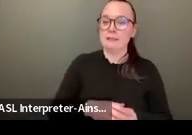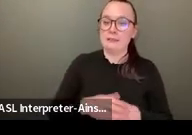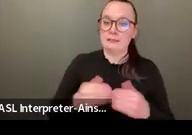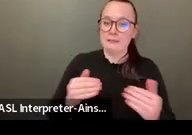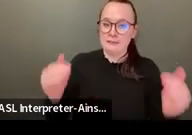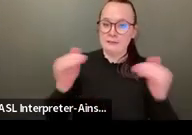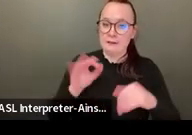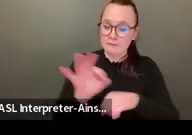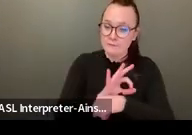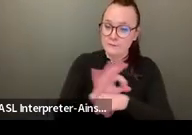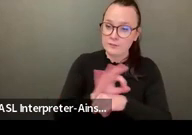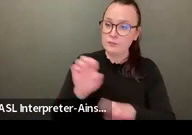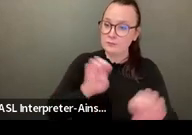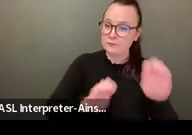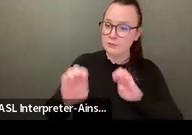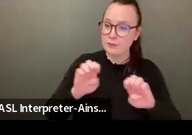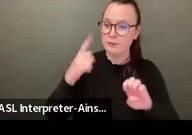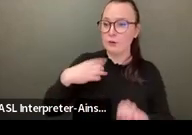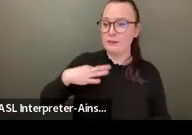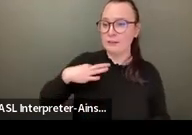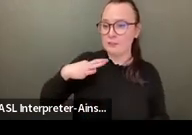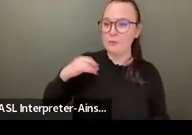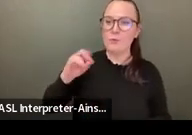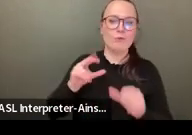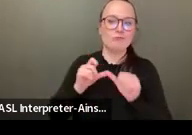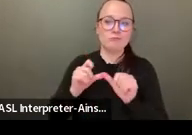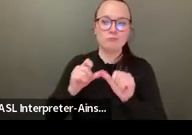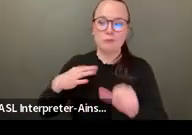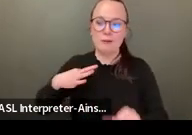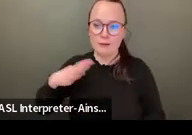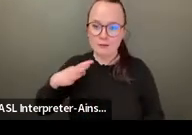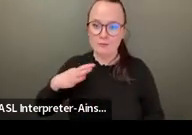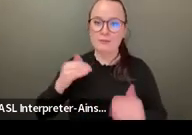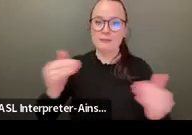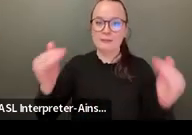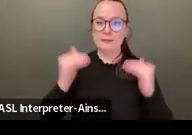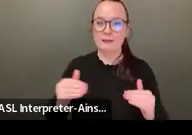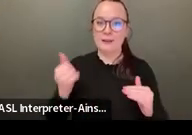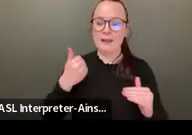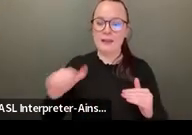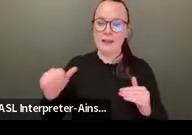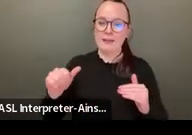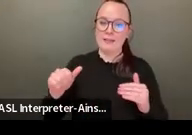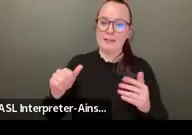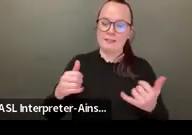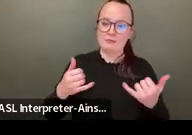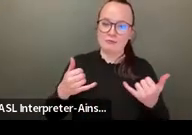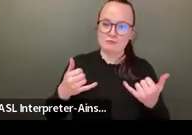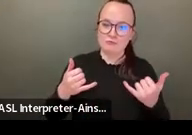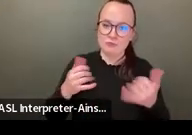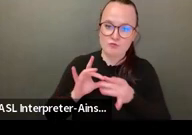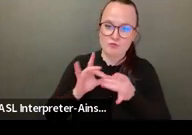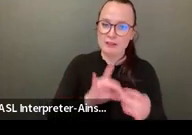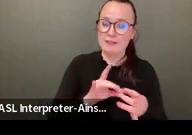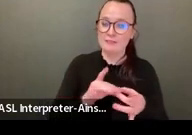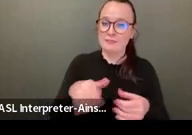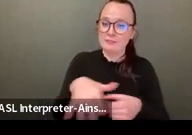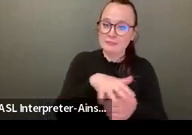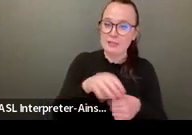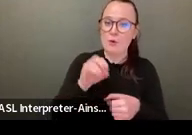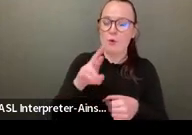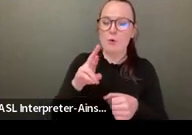evaluations that are used for eligibility or continuing eligibility, any relevant state or district assessments, any transition